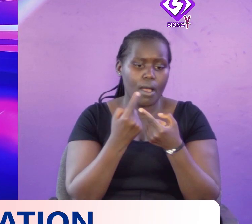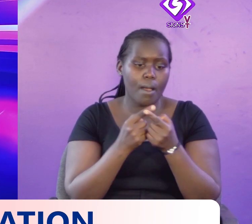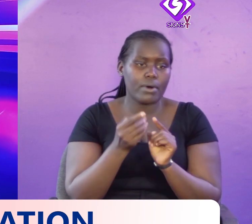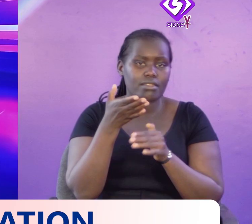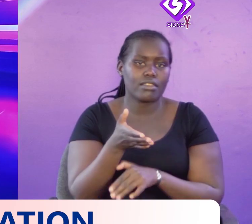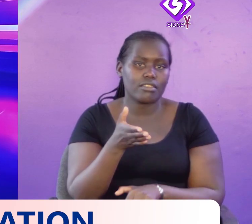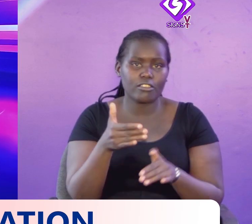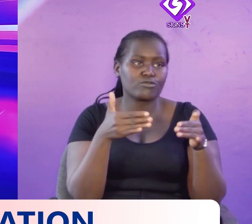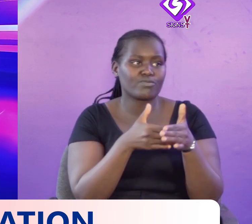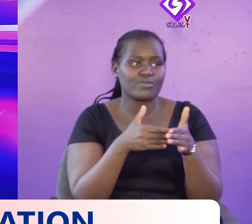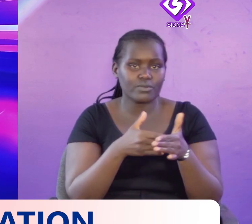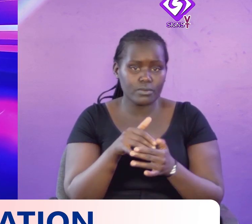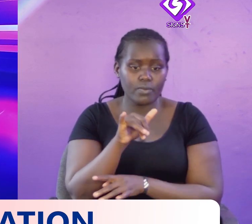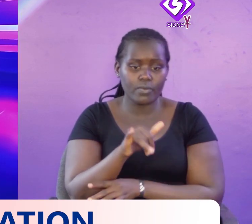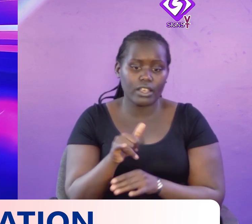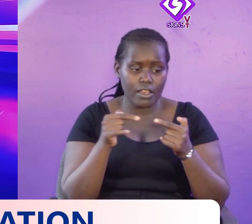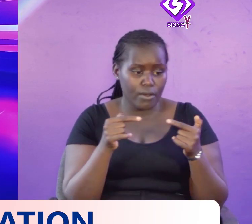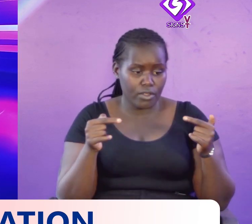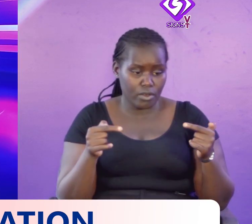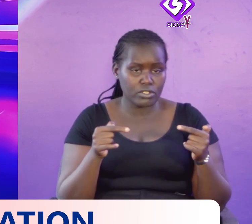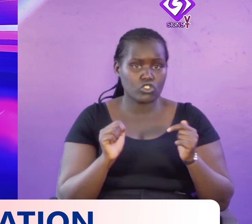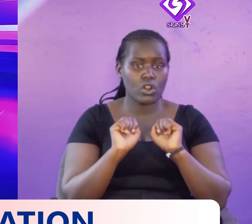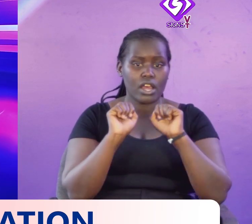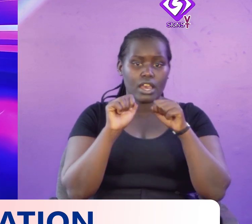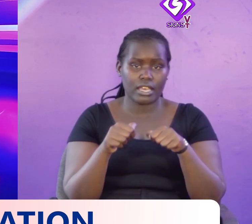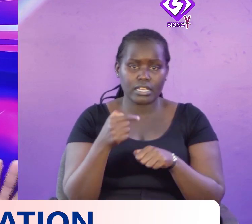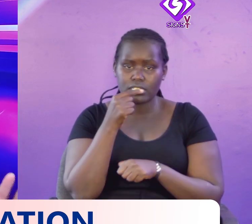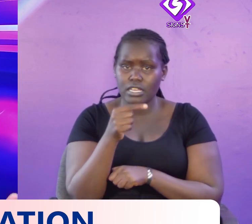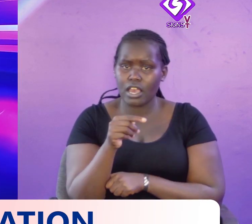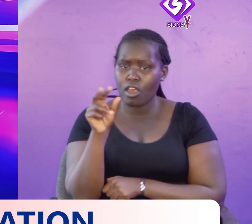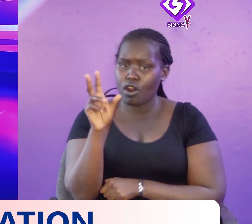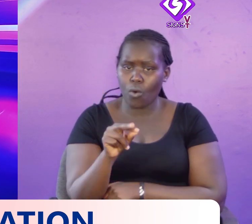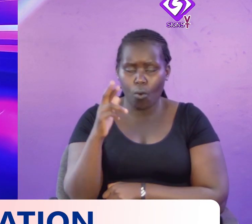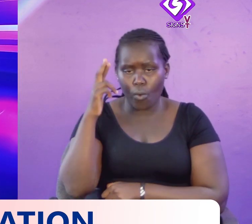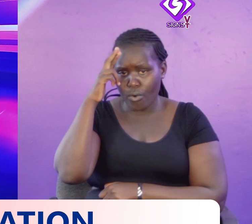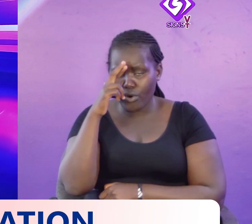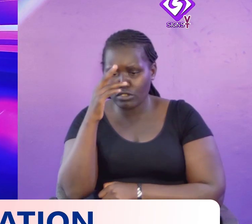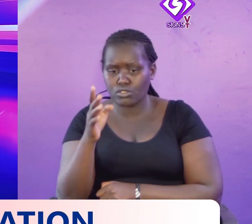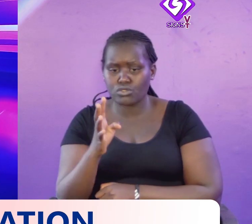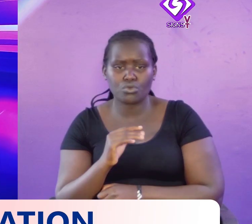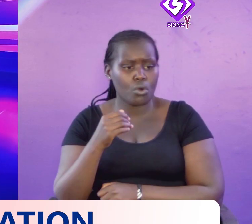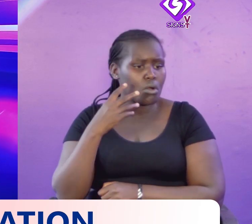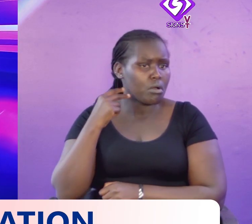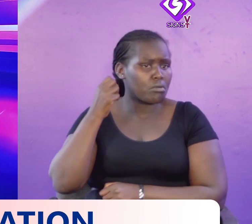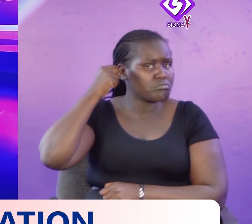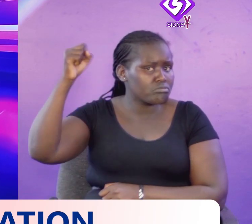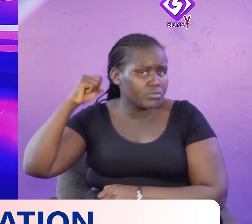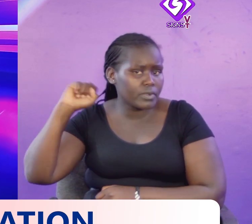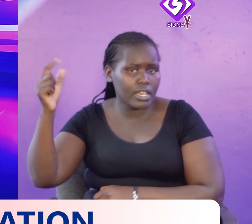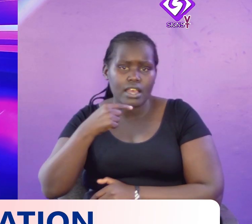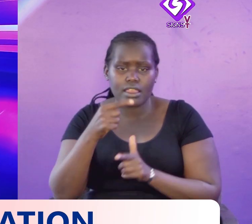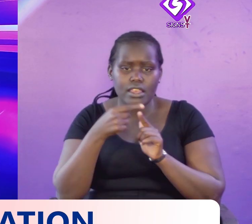sabotage so that the opposition can find room and reasons to make noise and say that the president is not